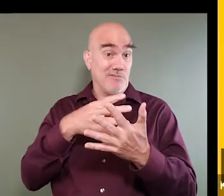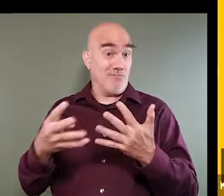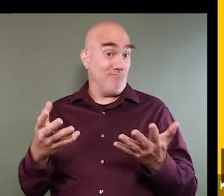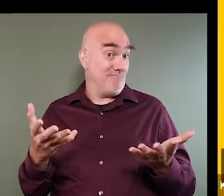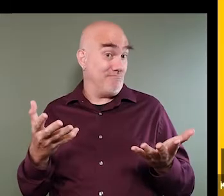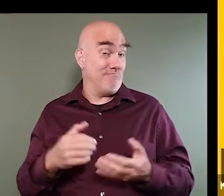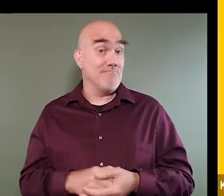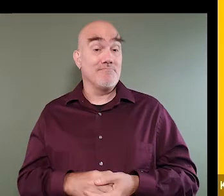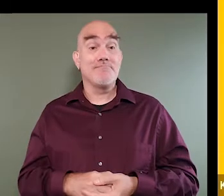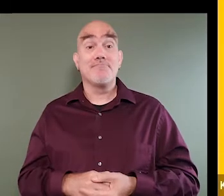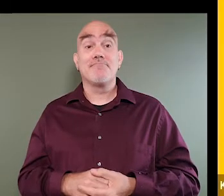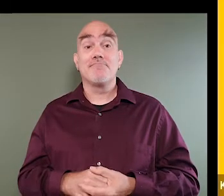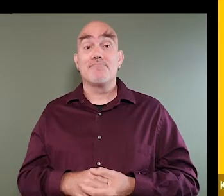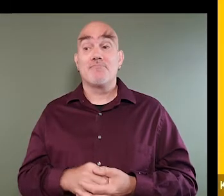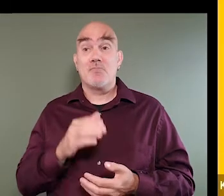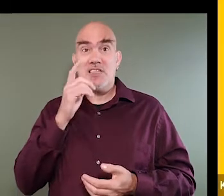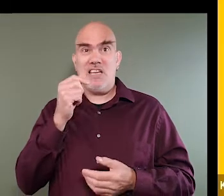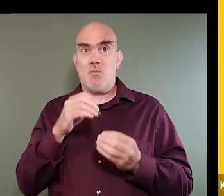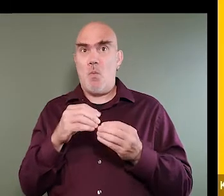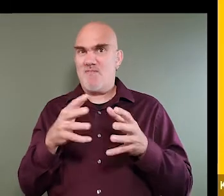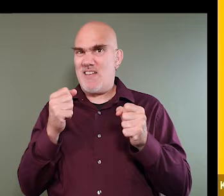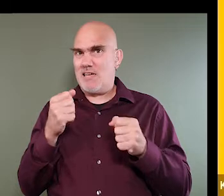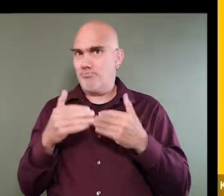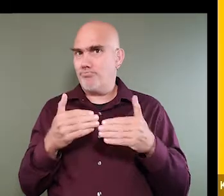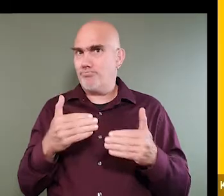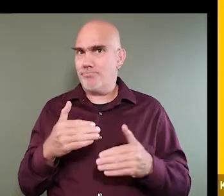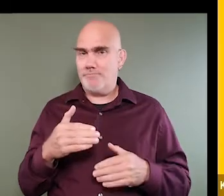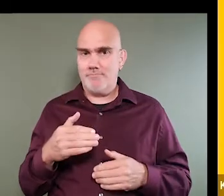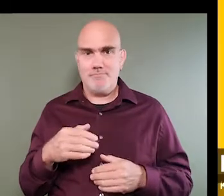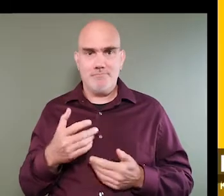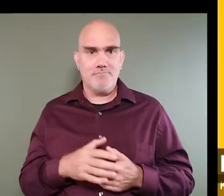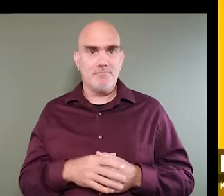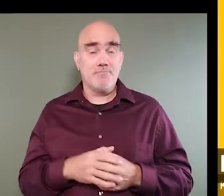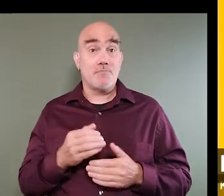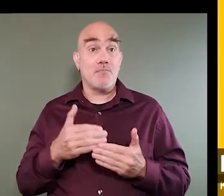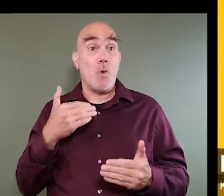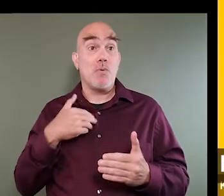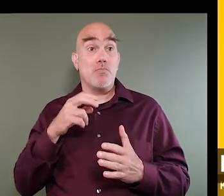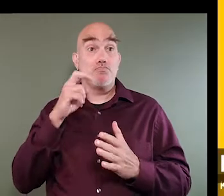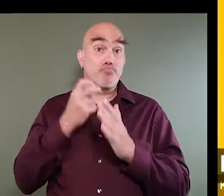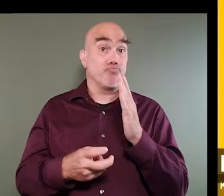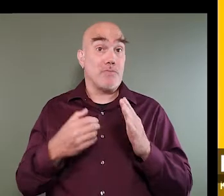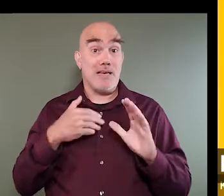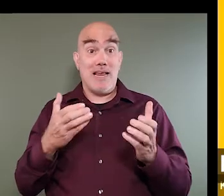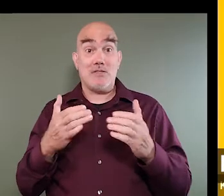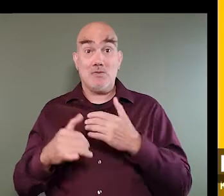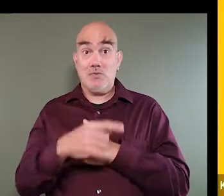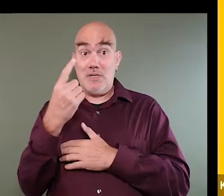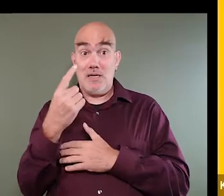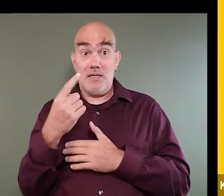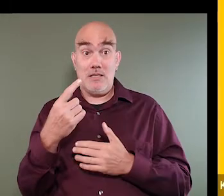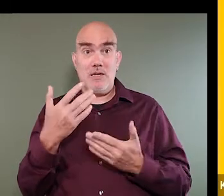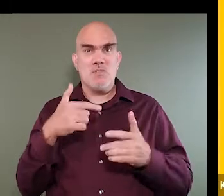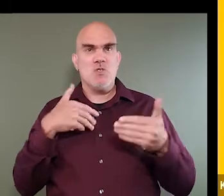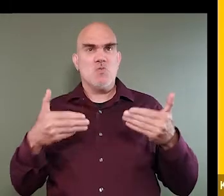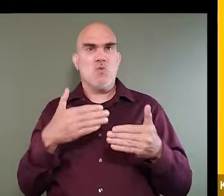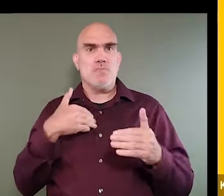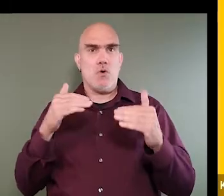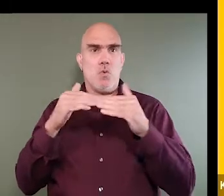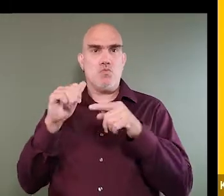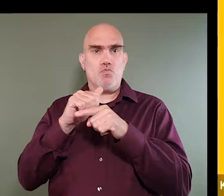mind for your schedule. It's going to be a little bit faster paced. But before we jump into our class today, let me introduce